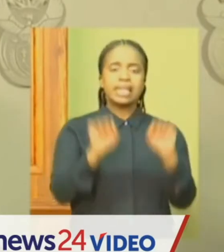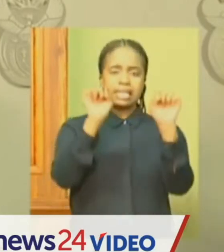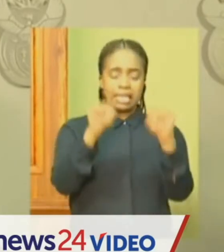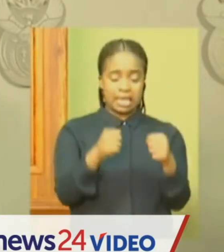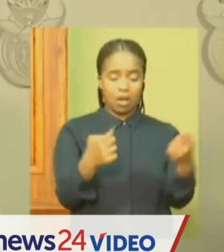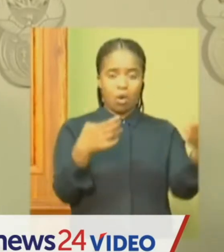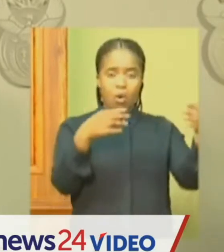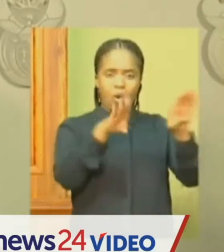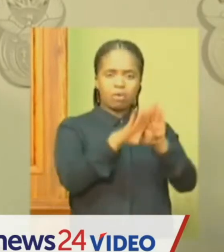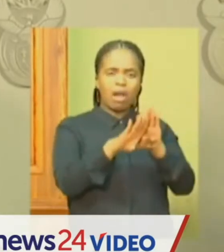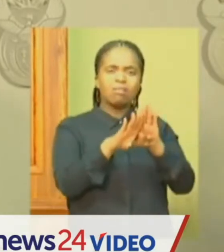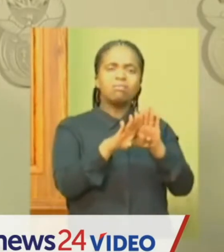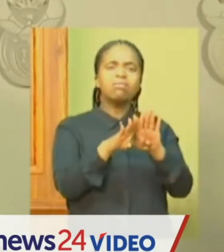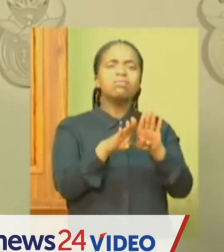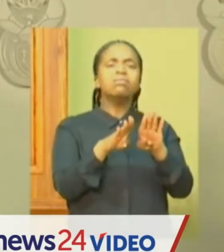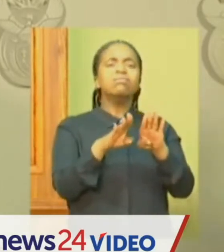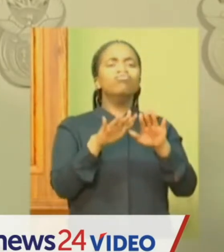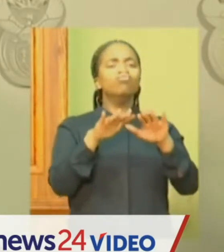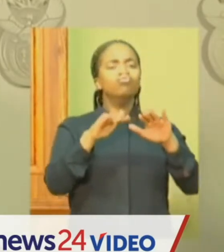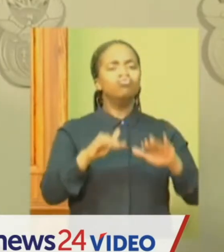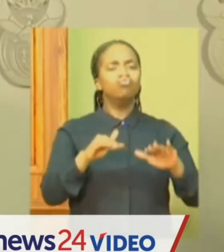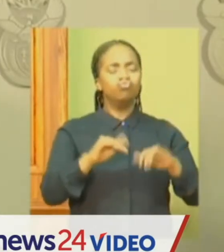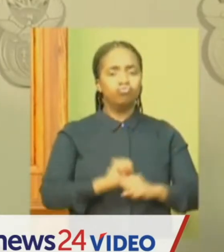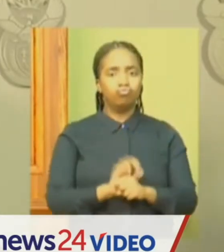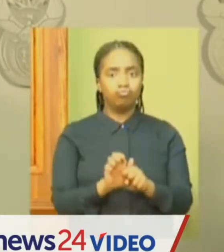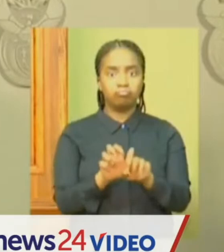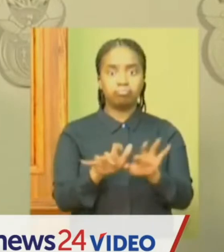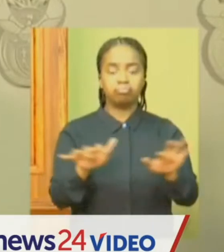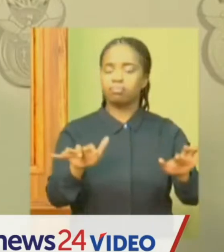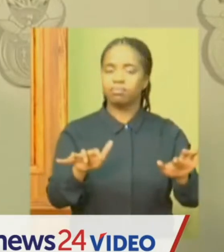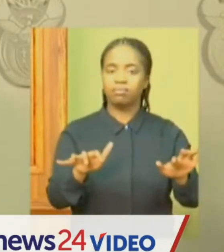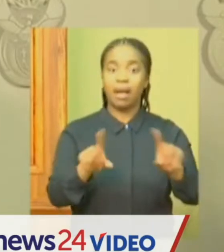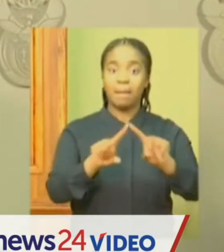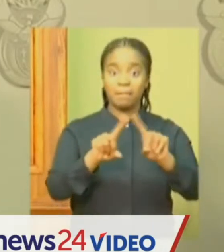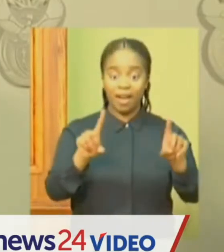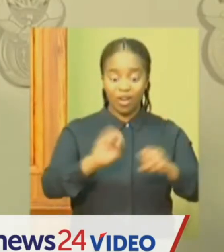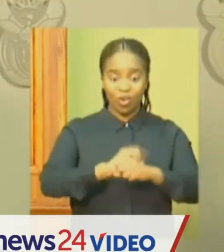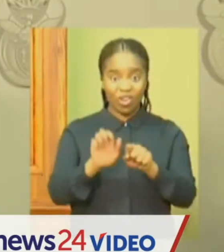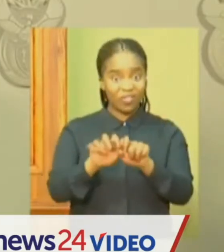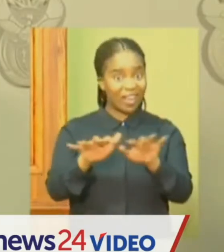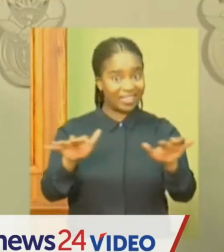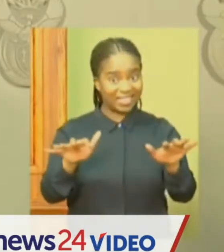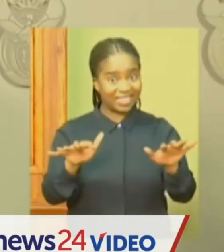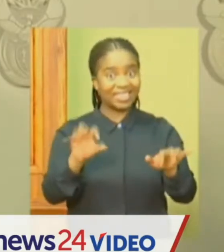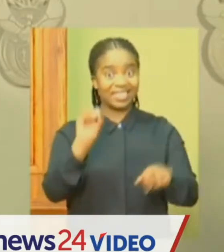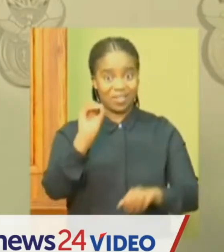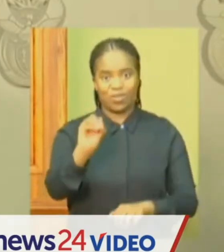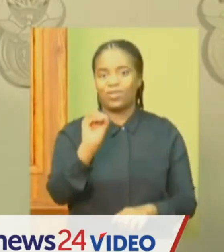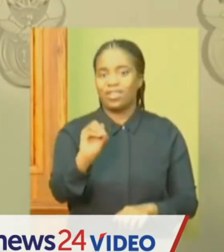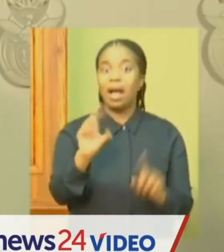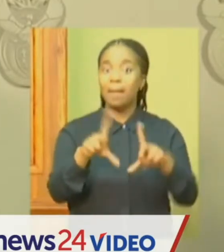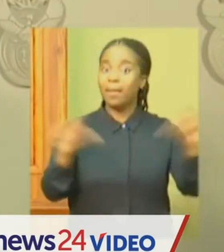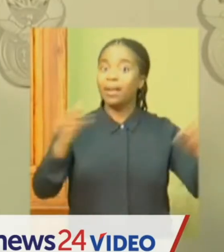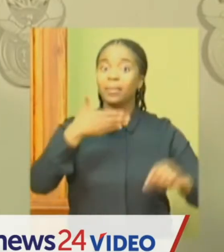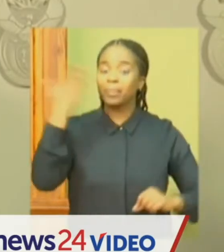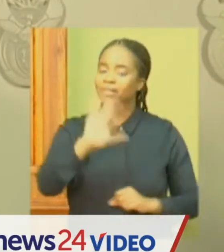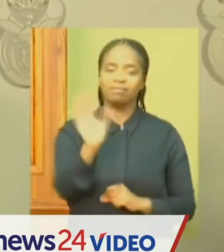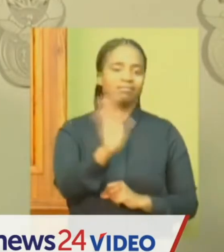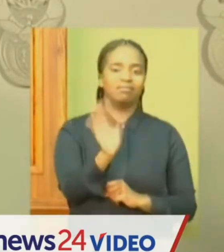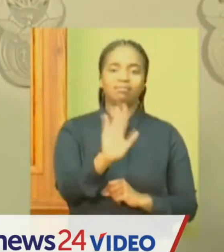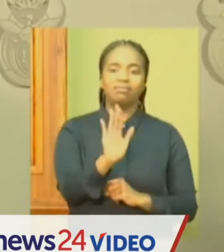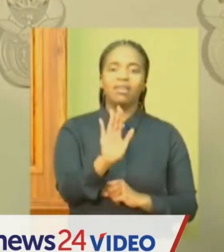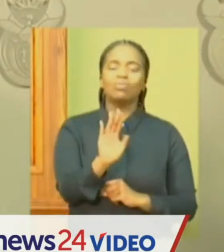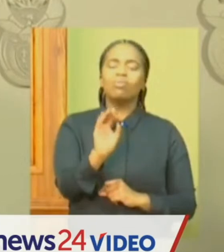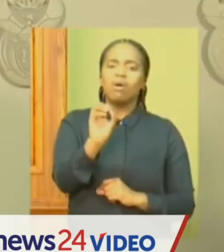slowed down the rate of transmission, the virus is very much still present and will